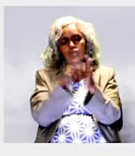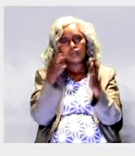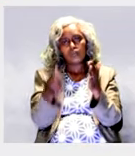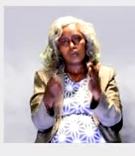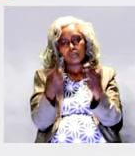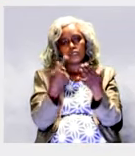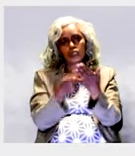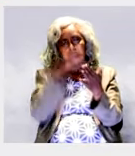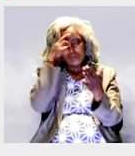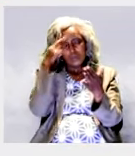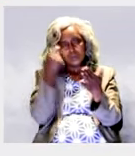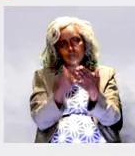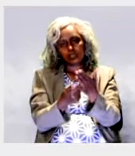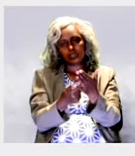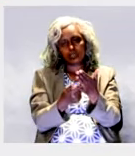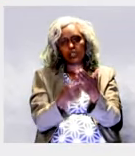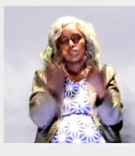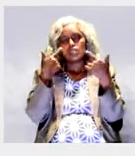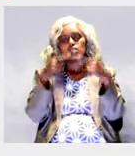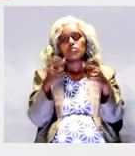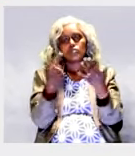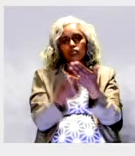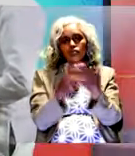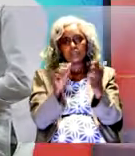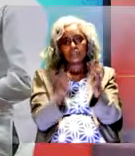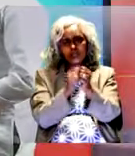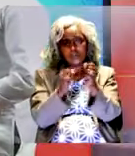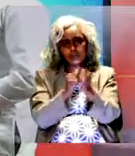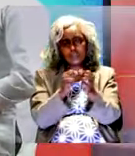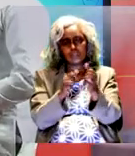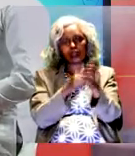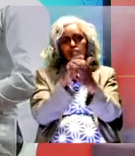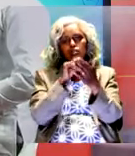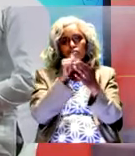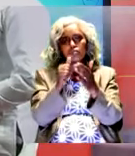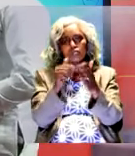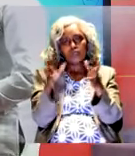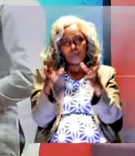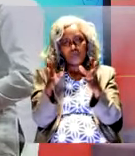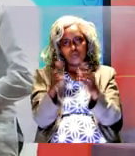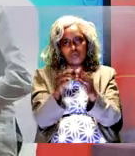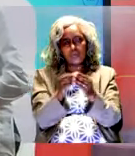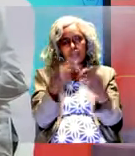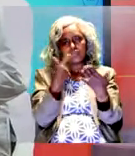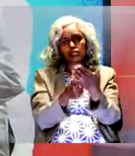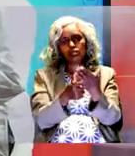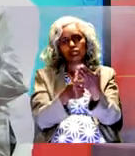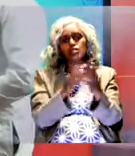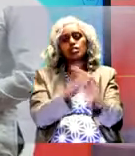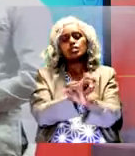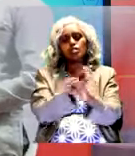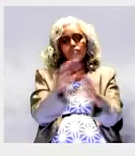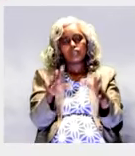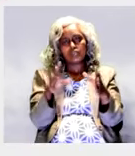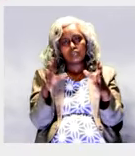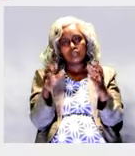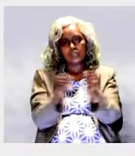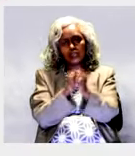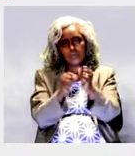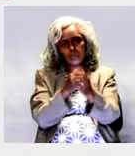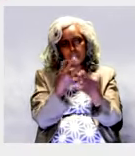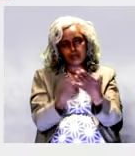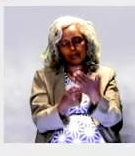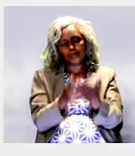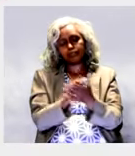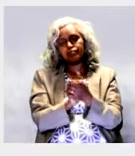this, the limit of this sequence does not converge. So it is a divergent sequence. Now,